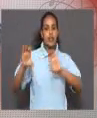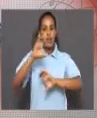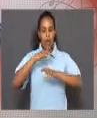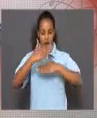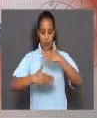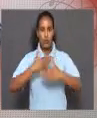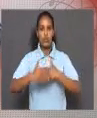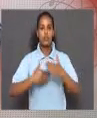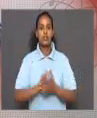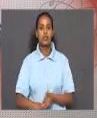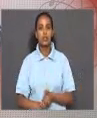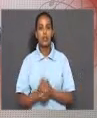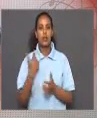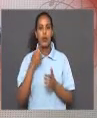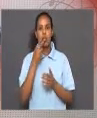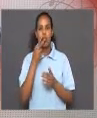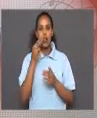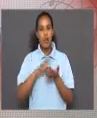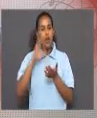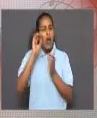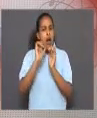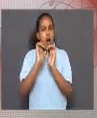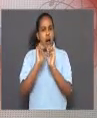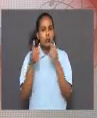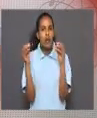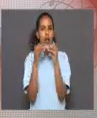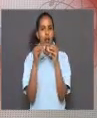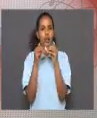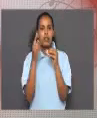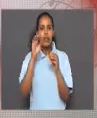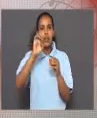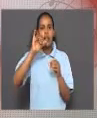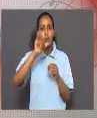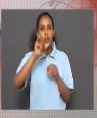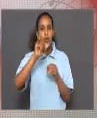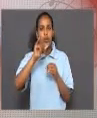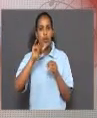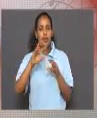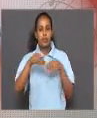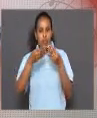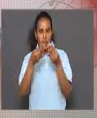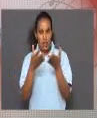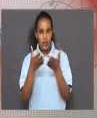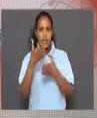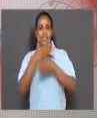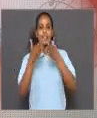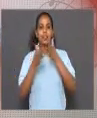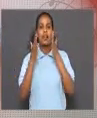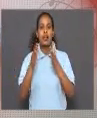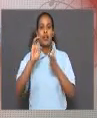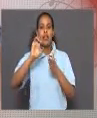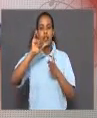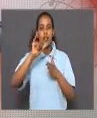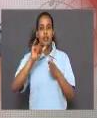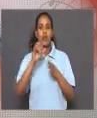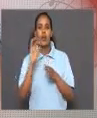chemical processes, and we will learn how to calculate the entropy from the given standard